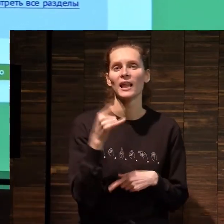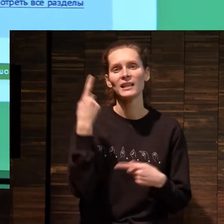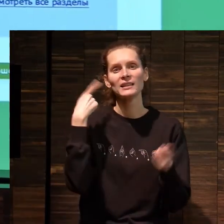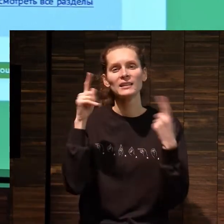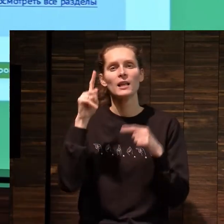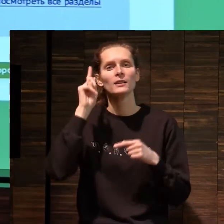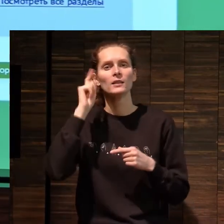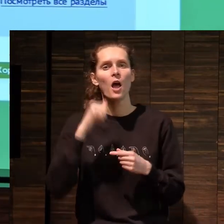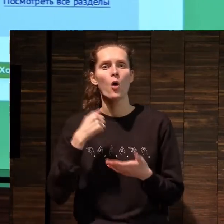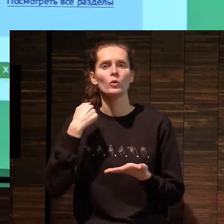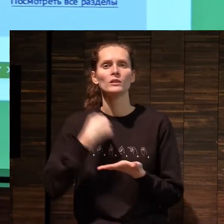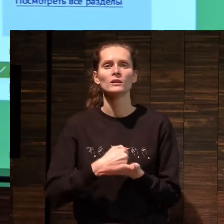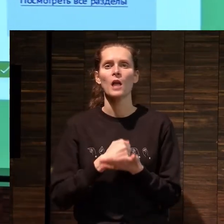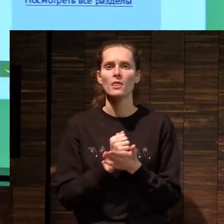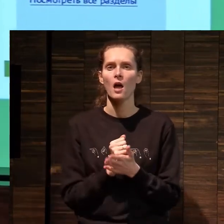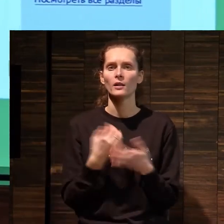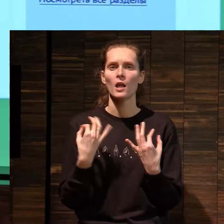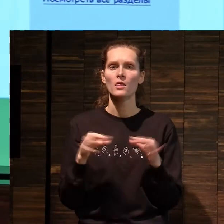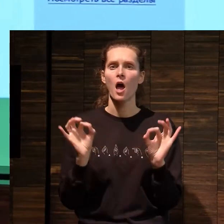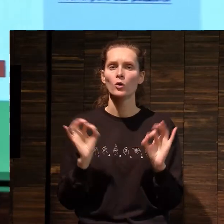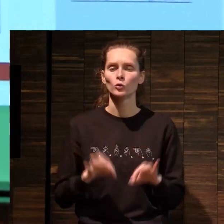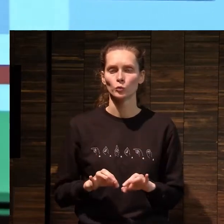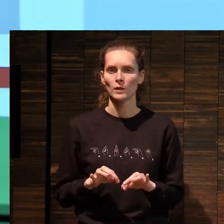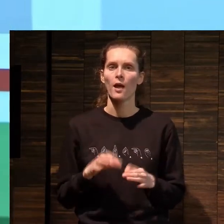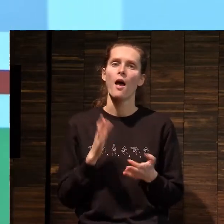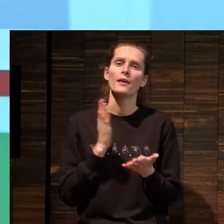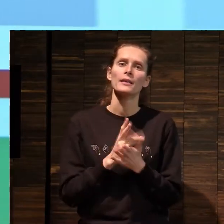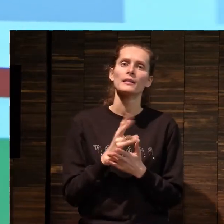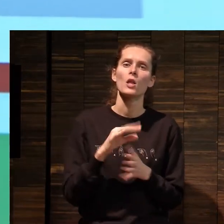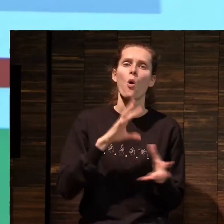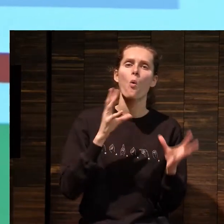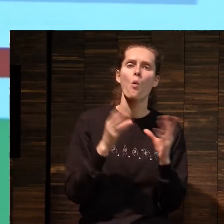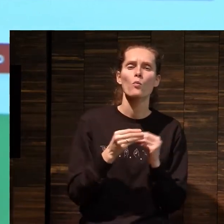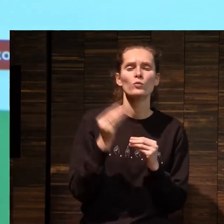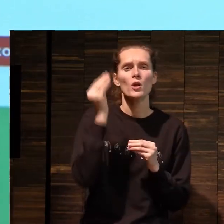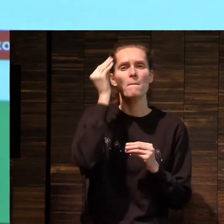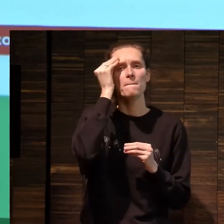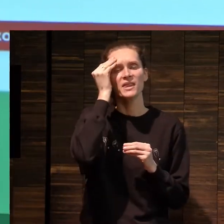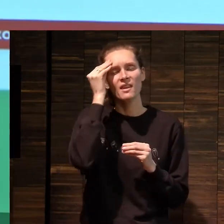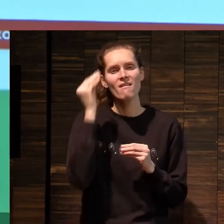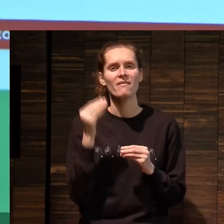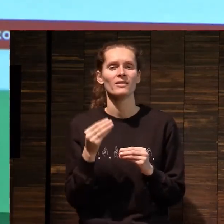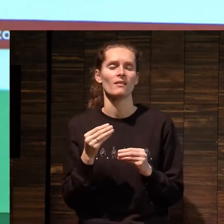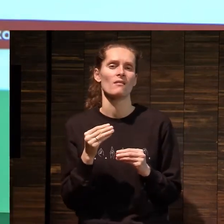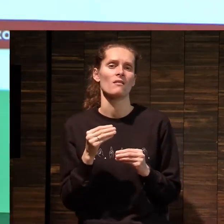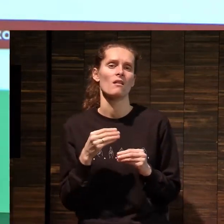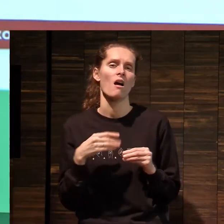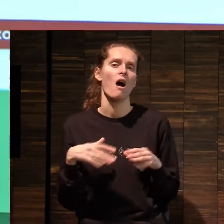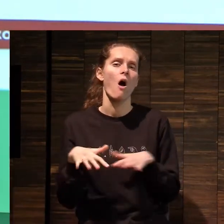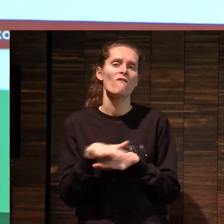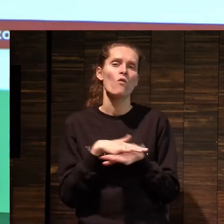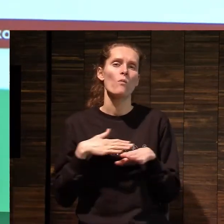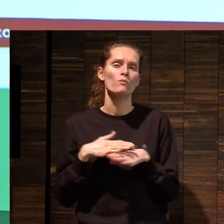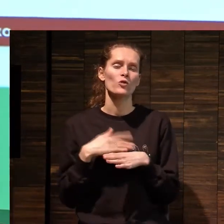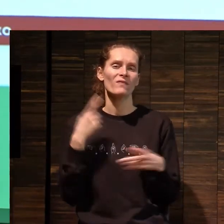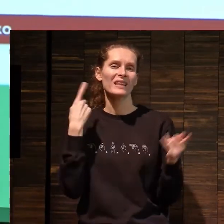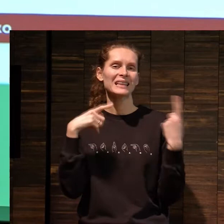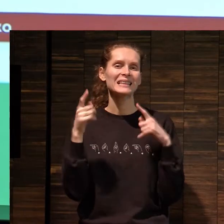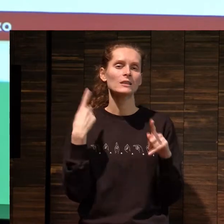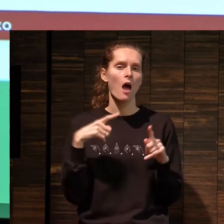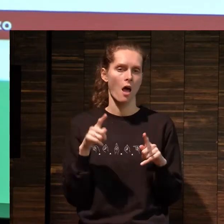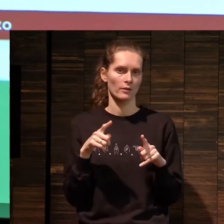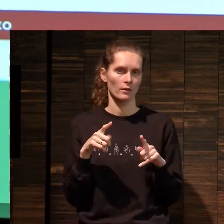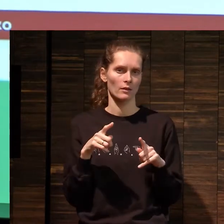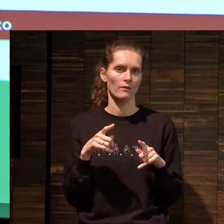1. Do all designers know the guidelines for accessibility? Is there shared consensus